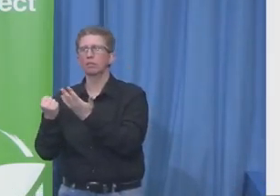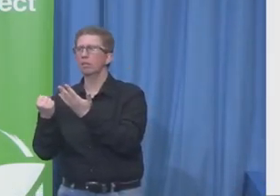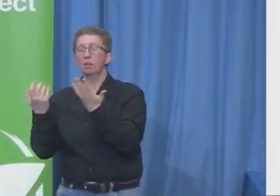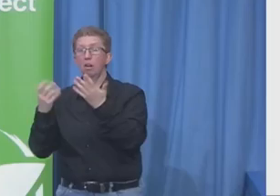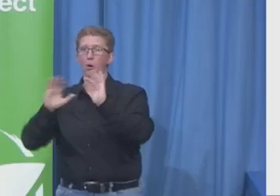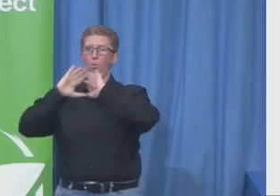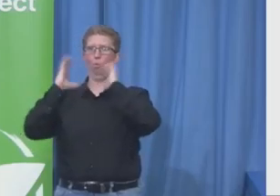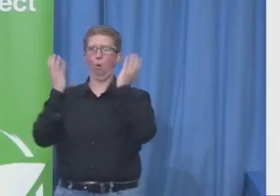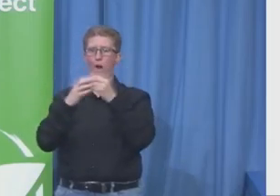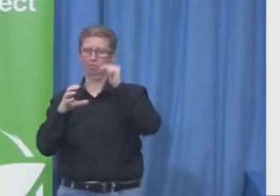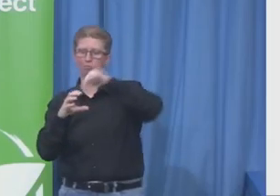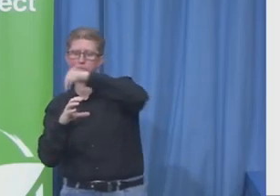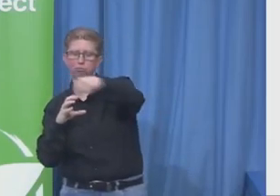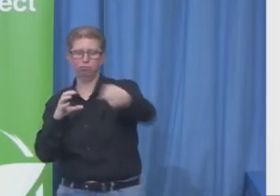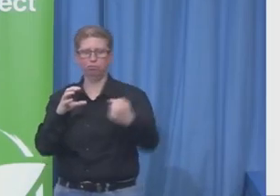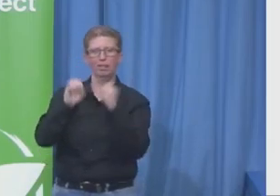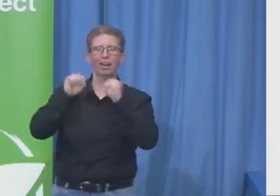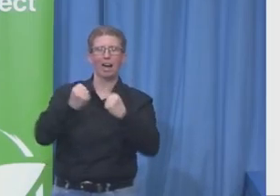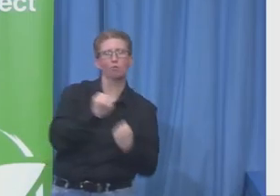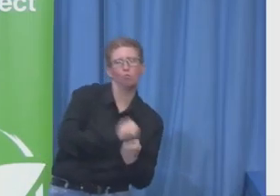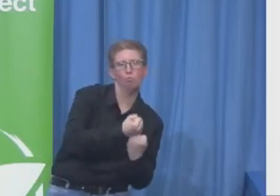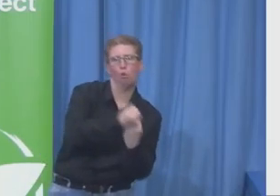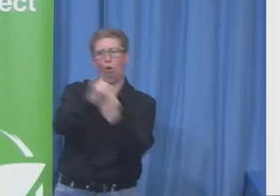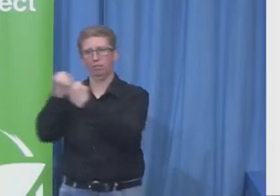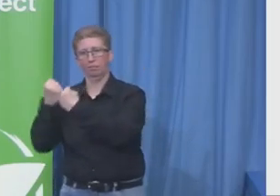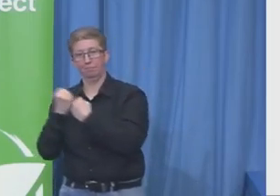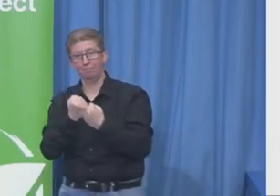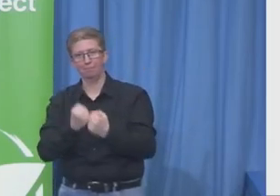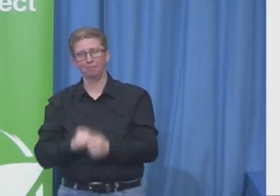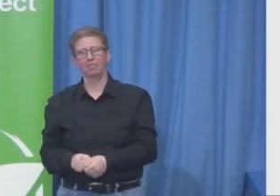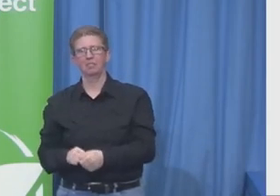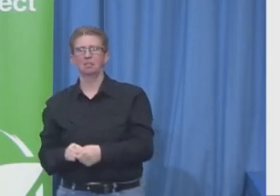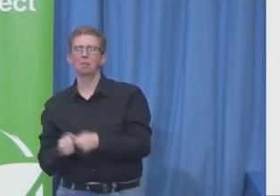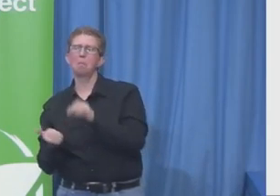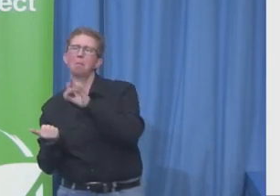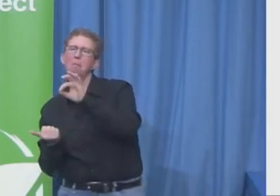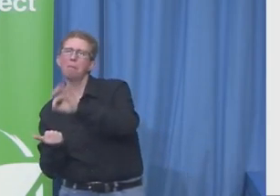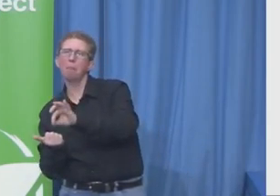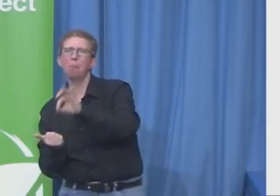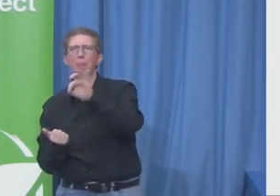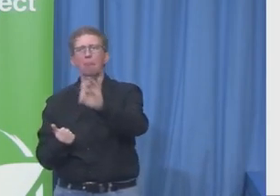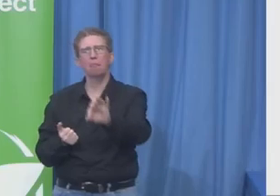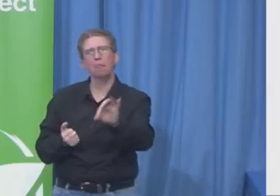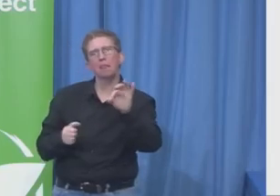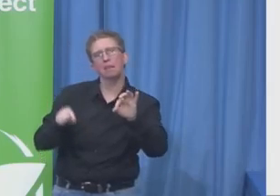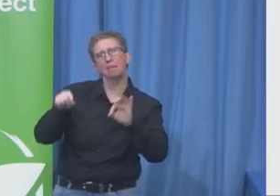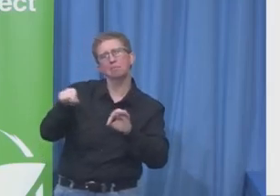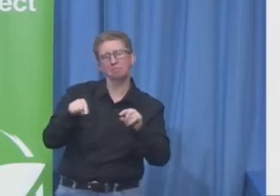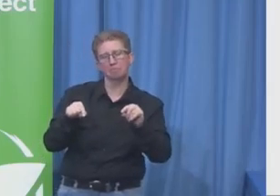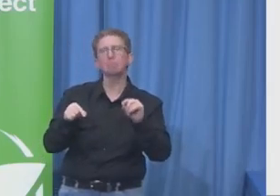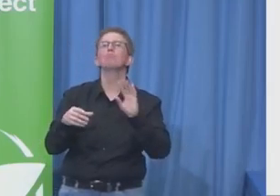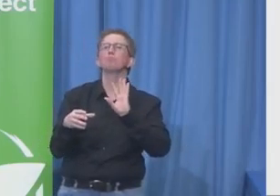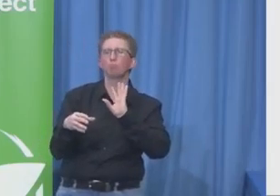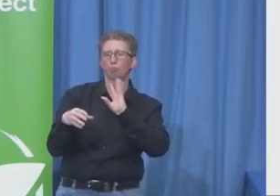of them only in the field, one of them only in the field, two of them as part of their overall program work.